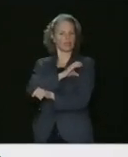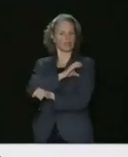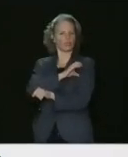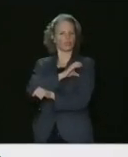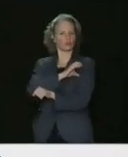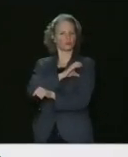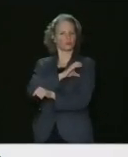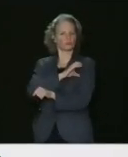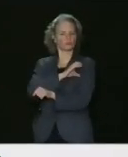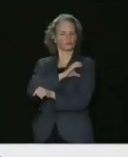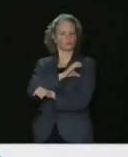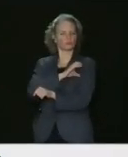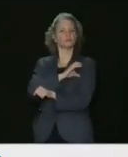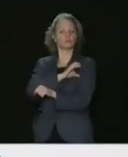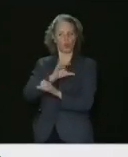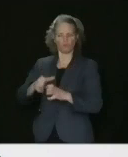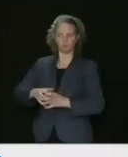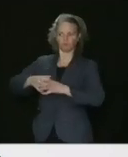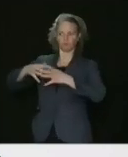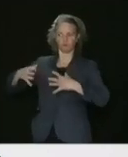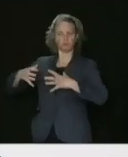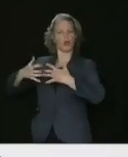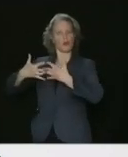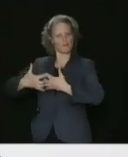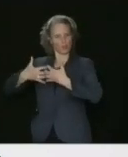biopharmacy clinical